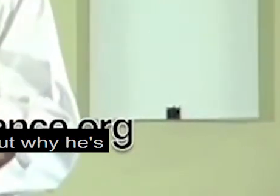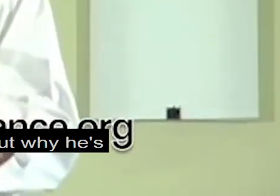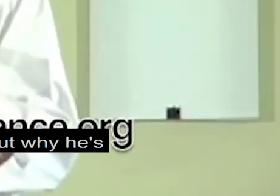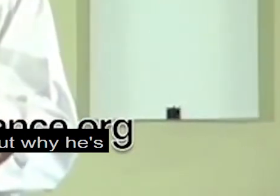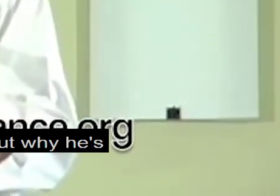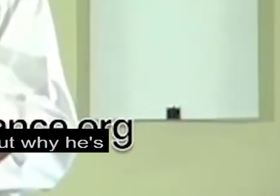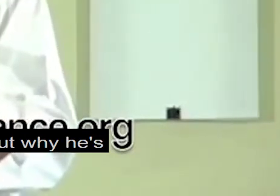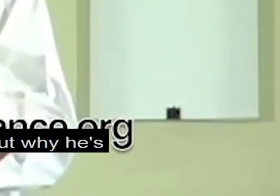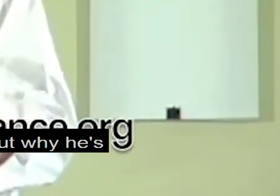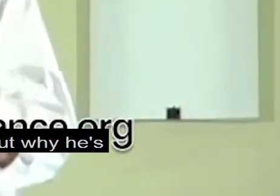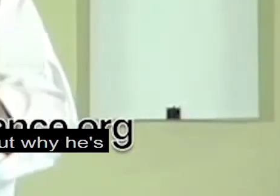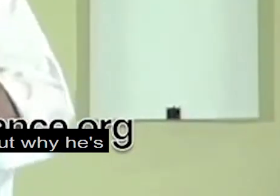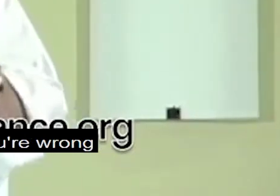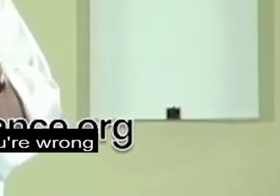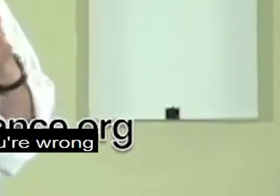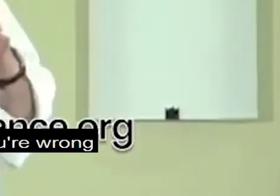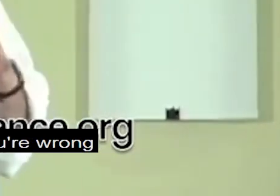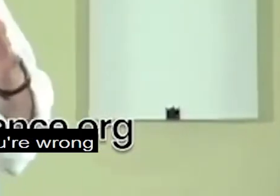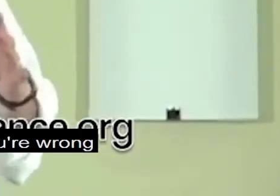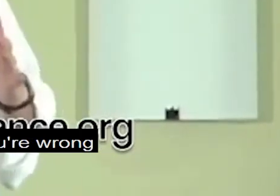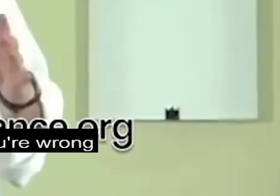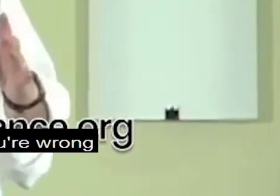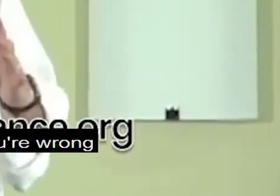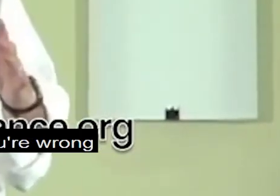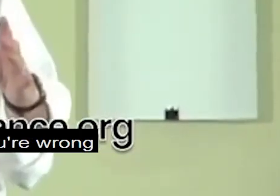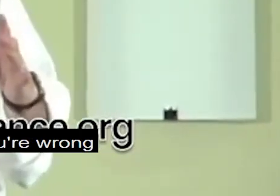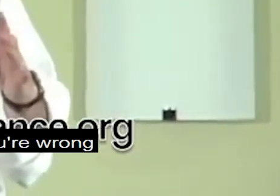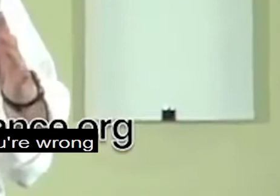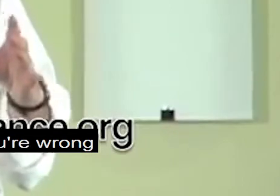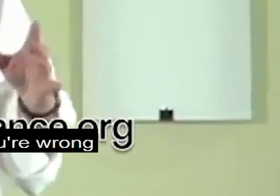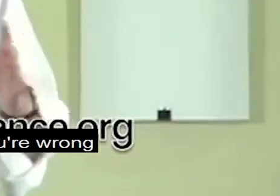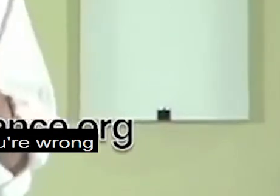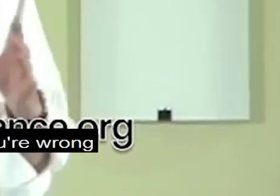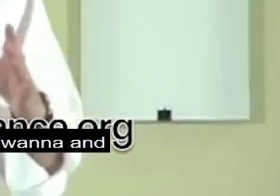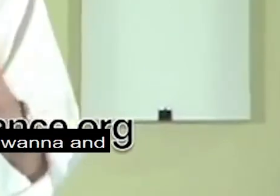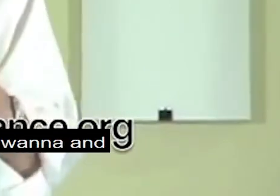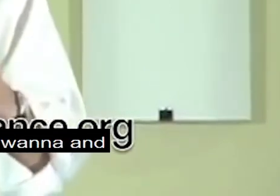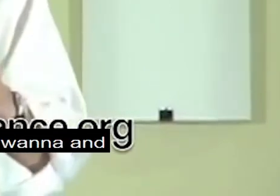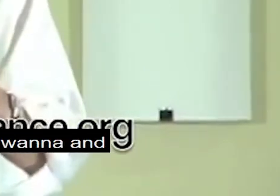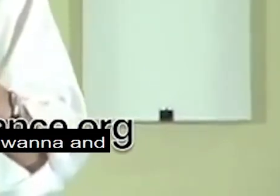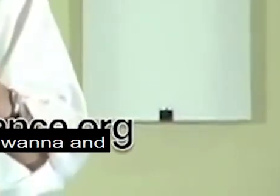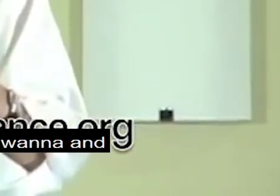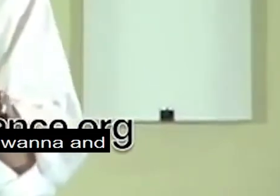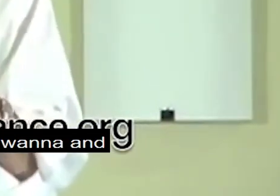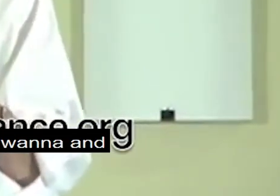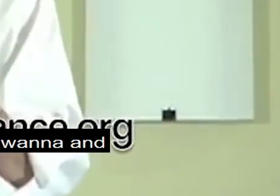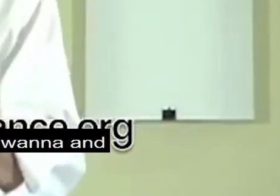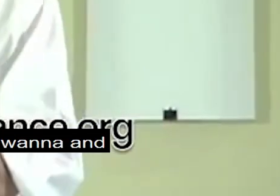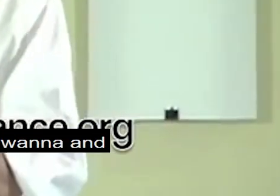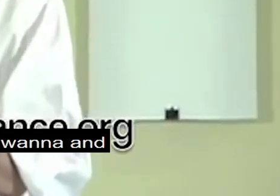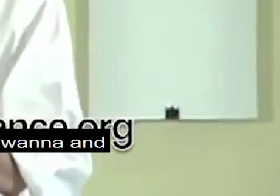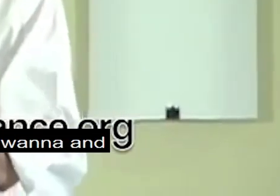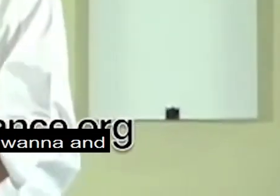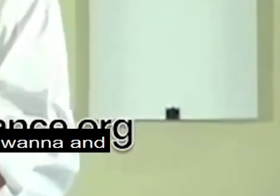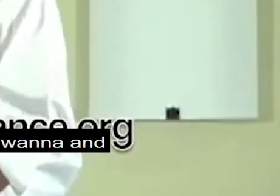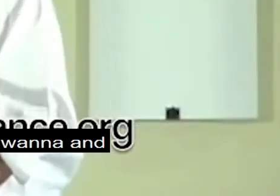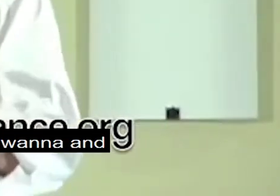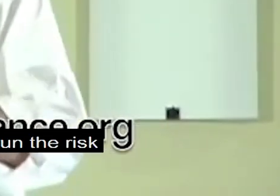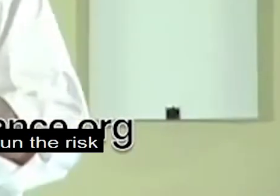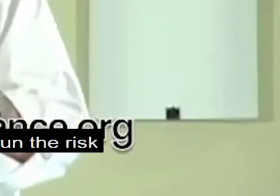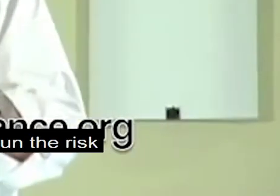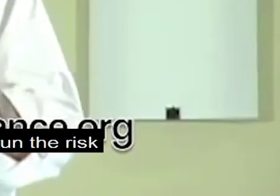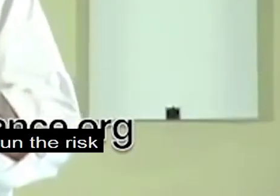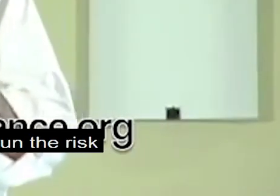right about why he's not doing well, because if you're wrong and you're busy making a kid